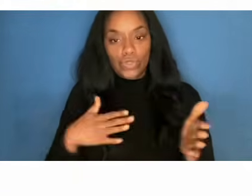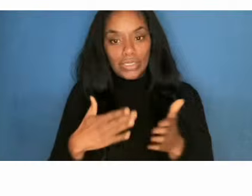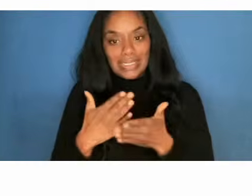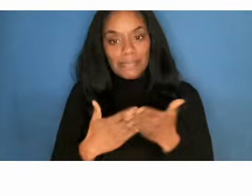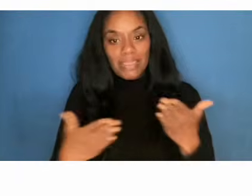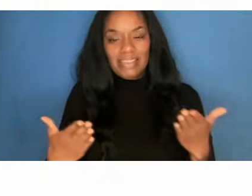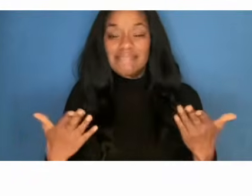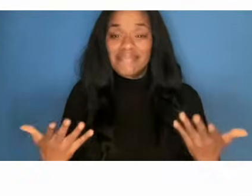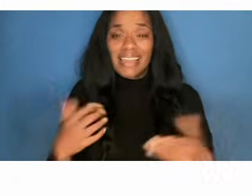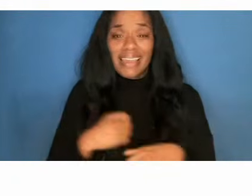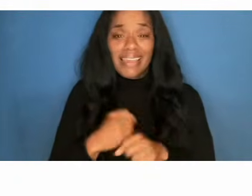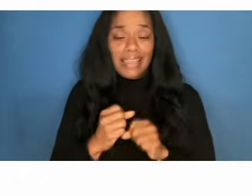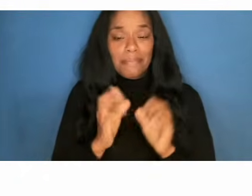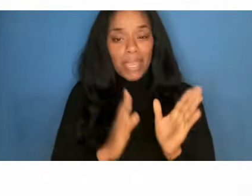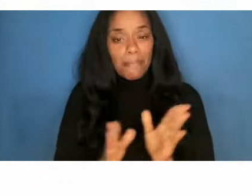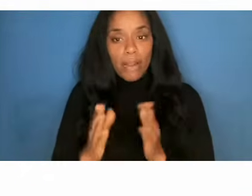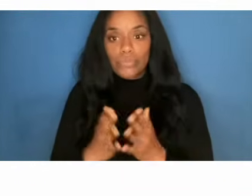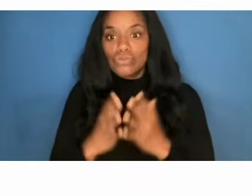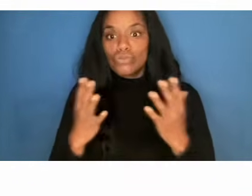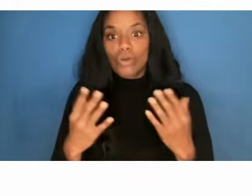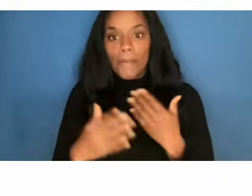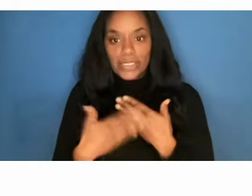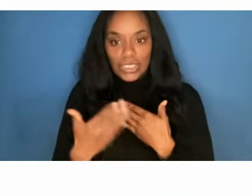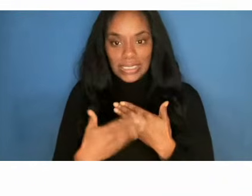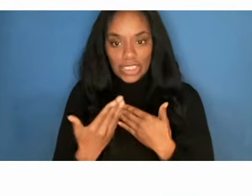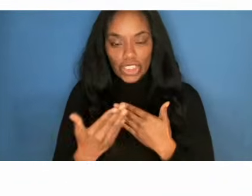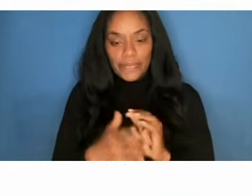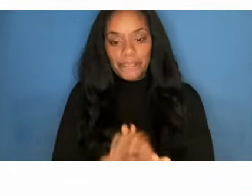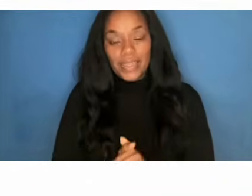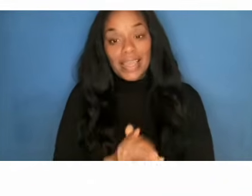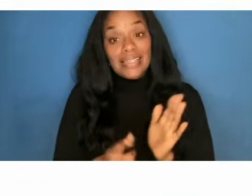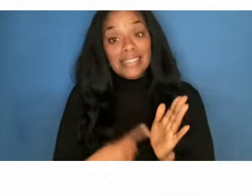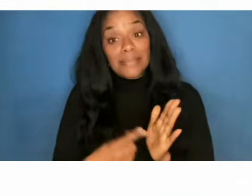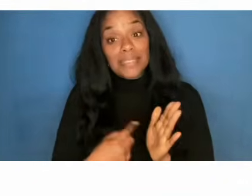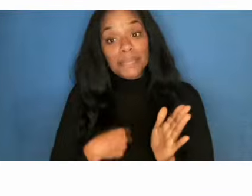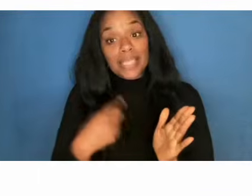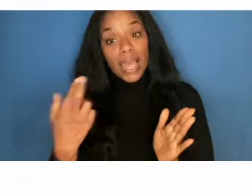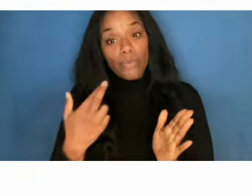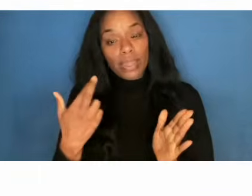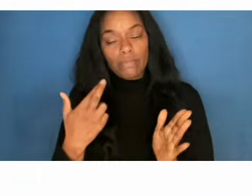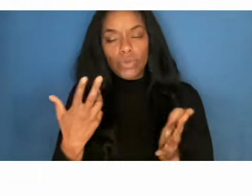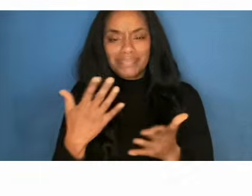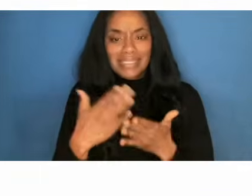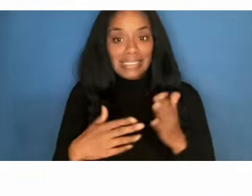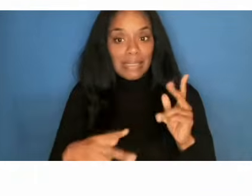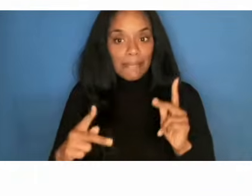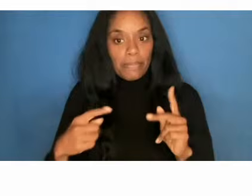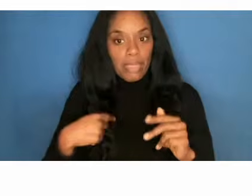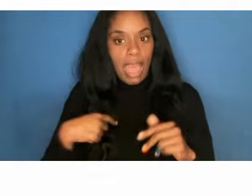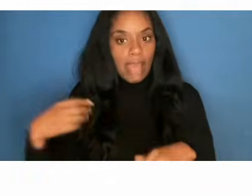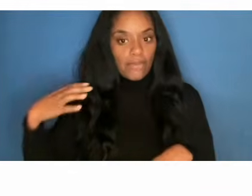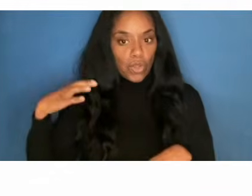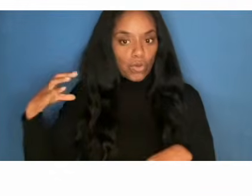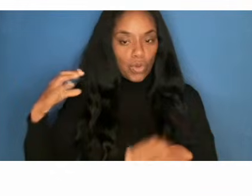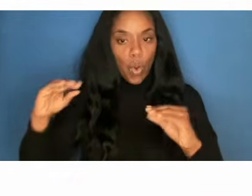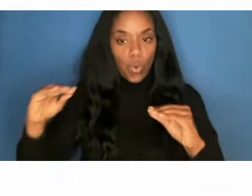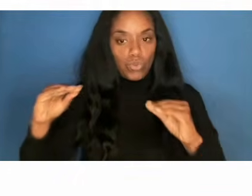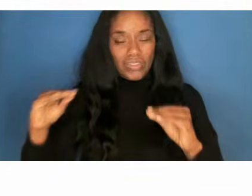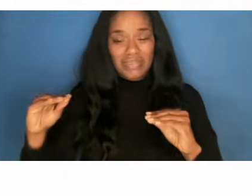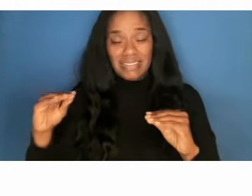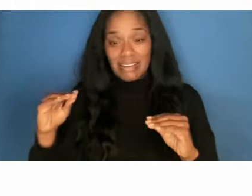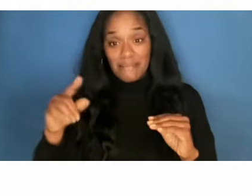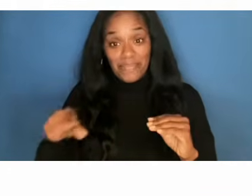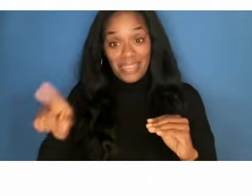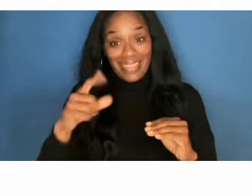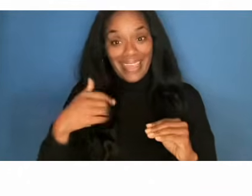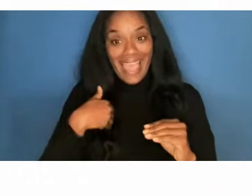make prep so much easier. And sometimes I realize that because some of the people that I've coached, I realized that they even had the